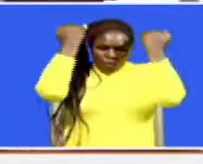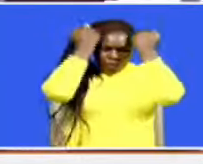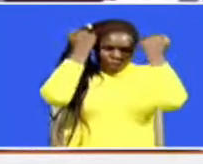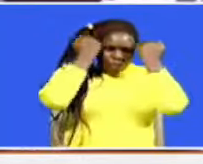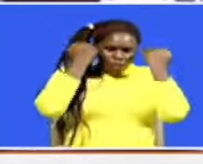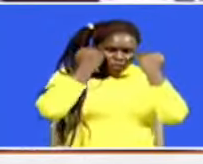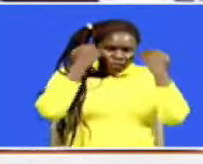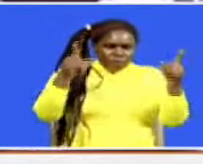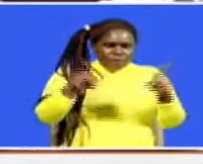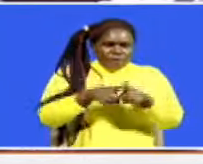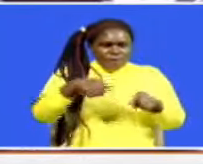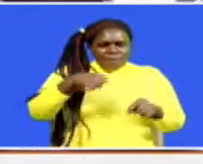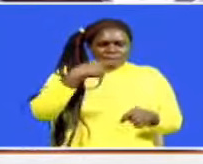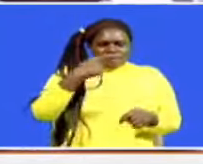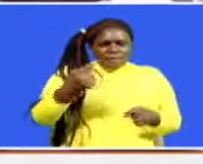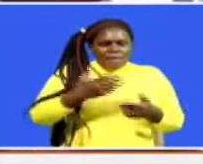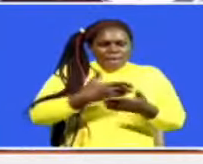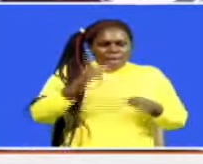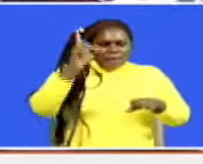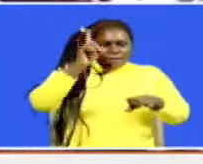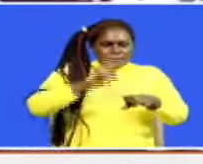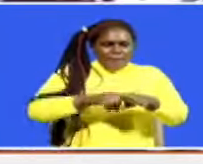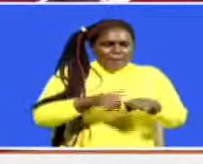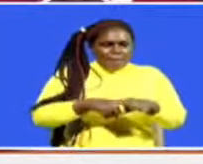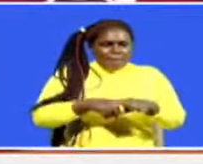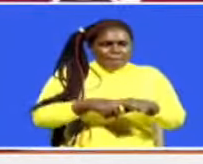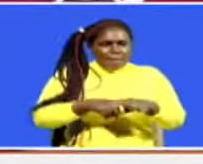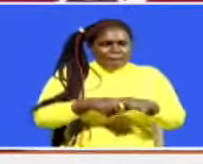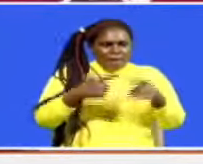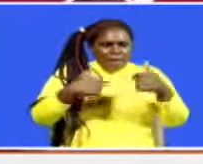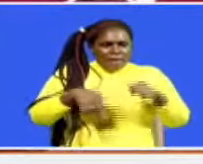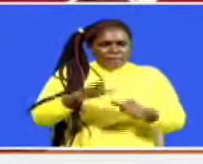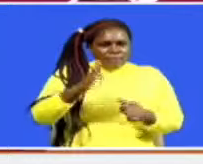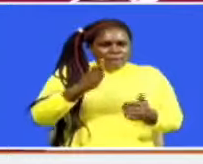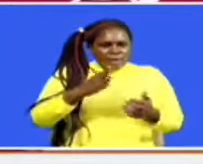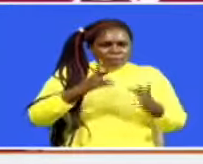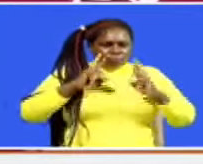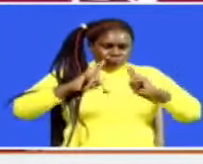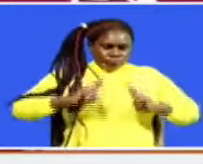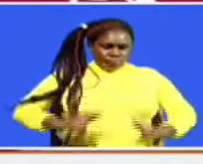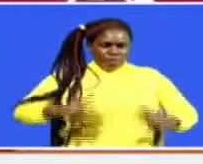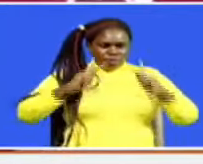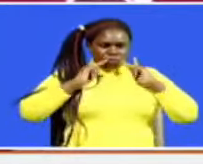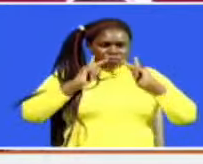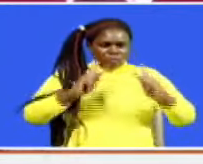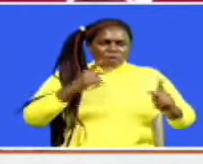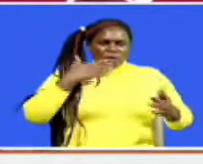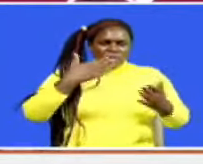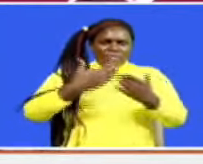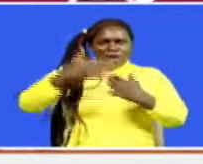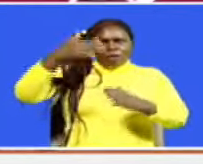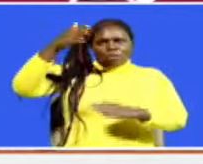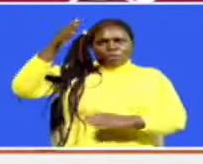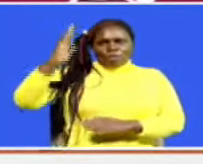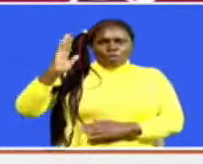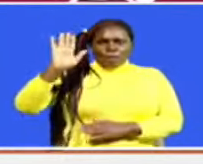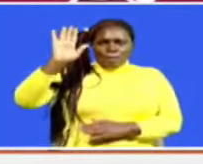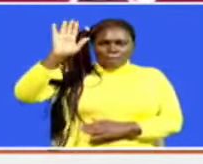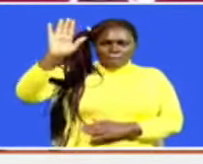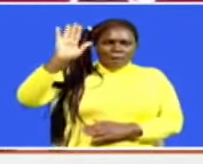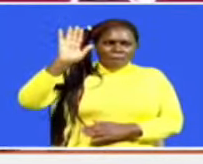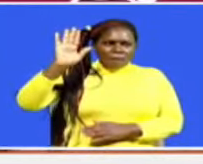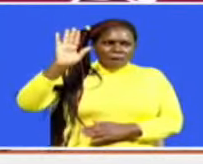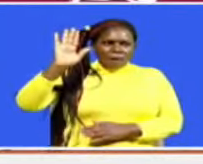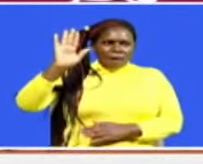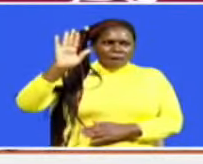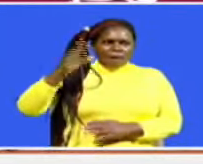Na ningesema, wherever Emma's soul is, let her just rest in peace. I thank God. 4 years has not